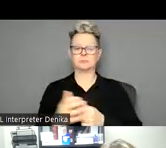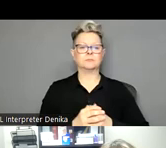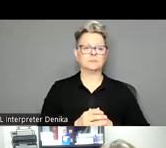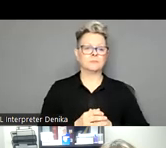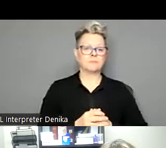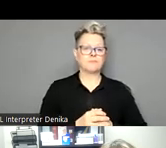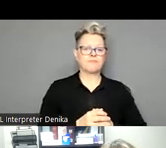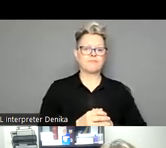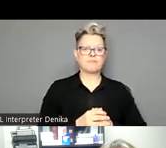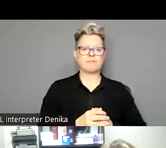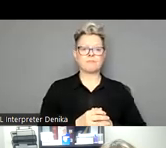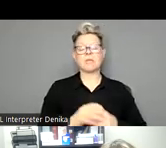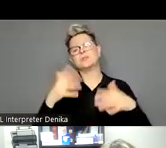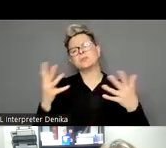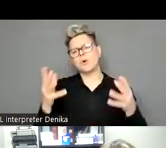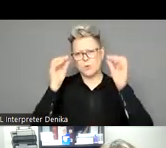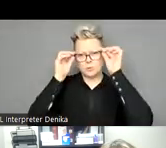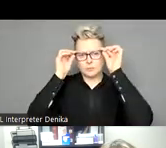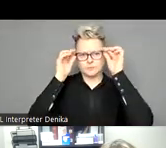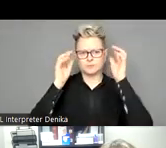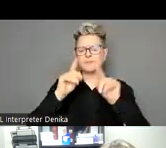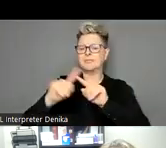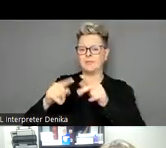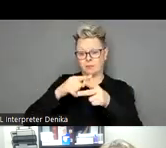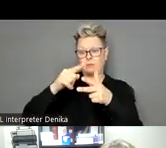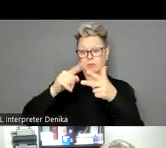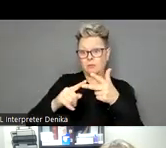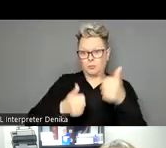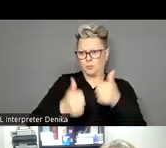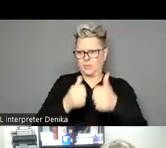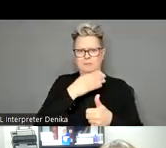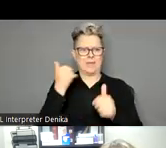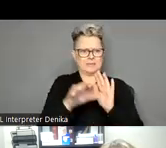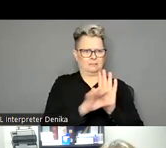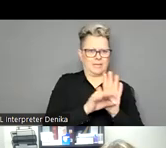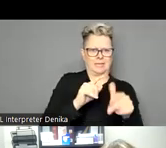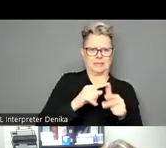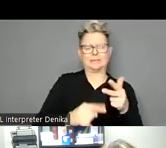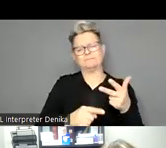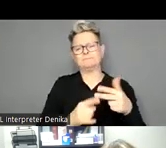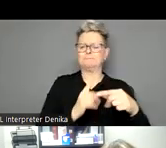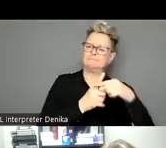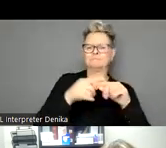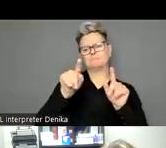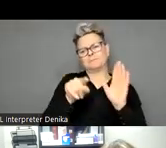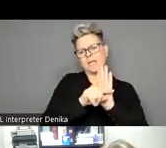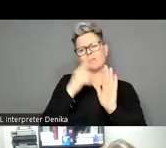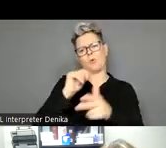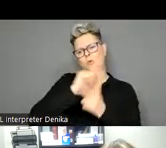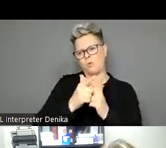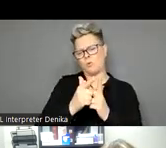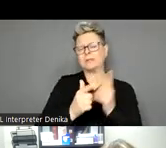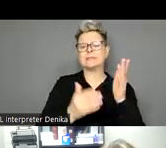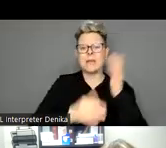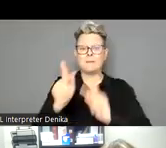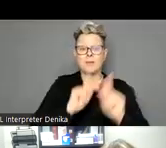There's different pros and cons to different methods. Sometimes people think it's better to have multiple powers of